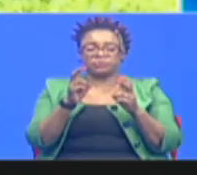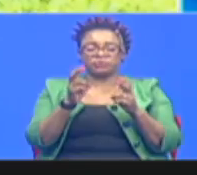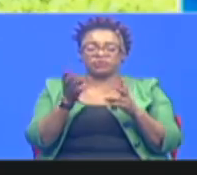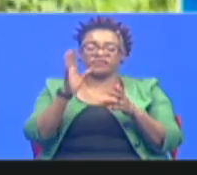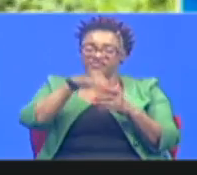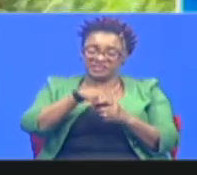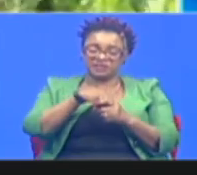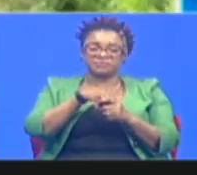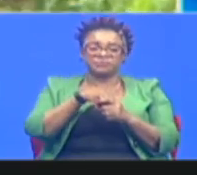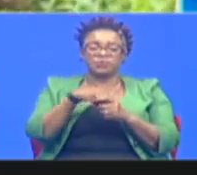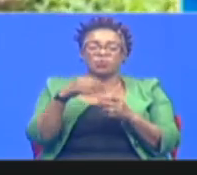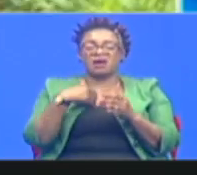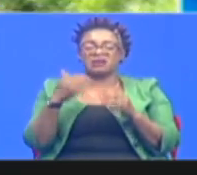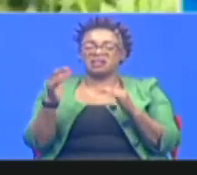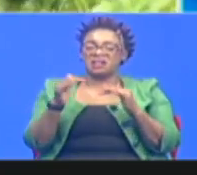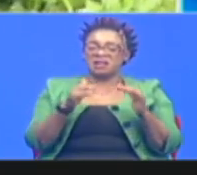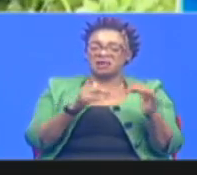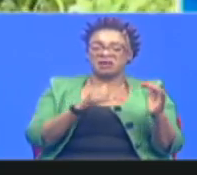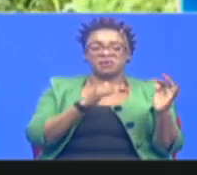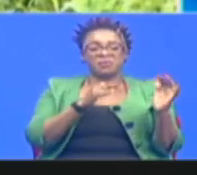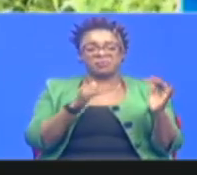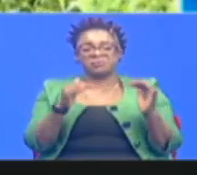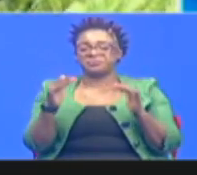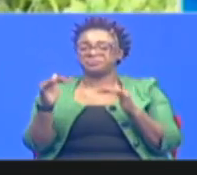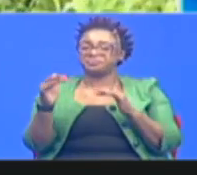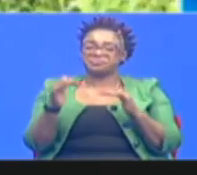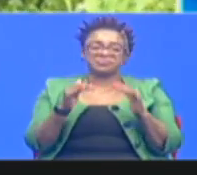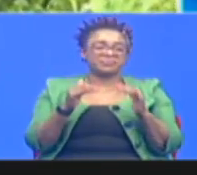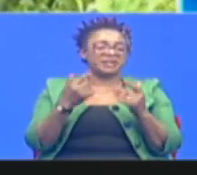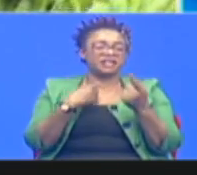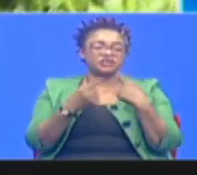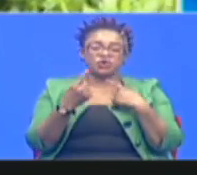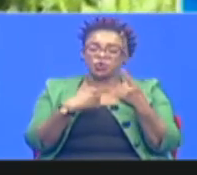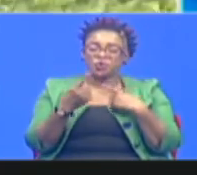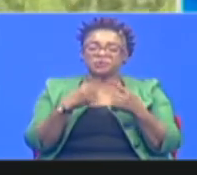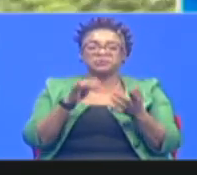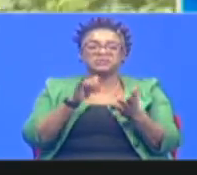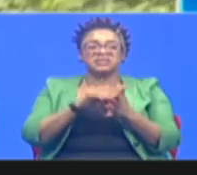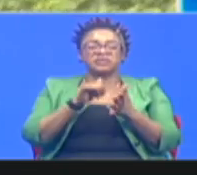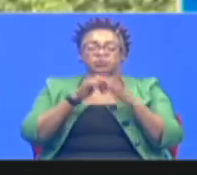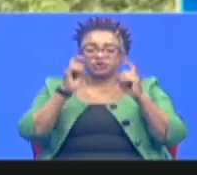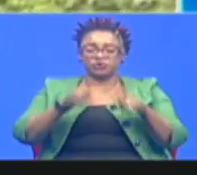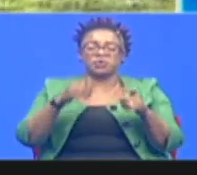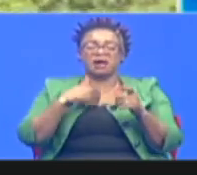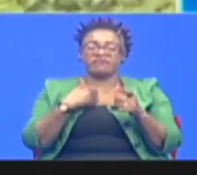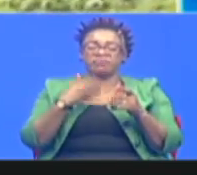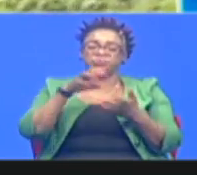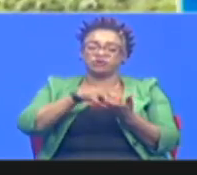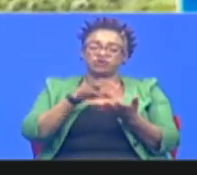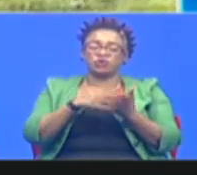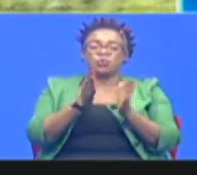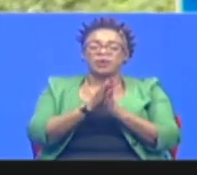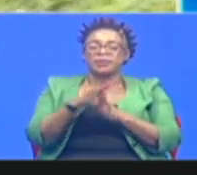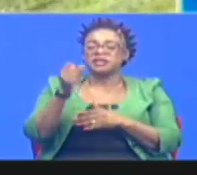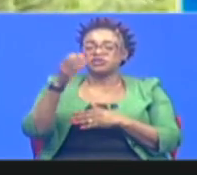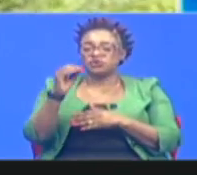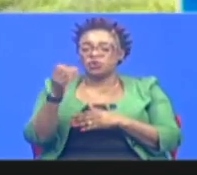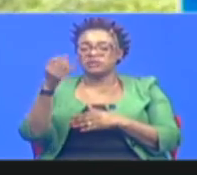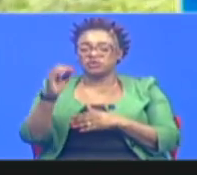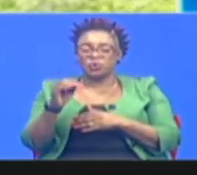lot of debates and talks here and there that you should fill this position with so-and-so, it should be a